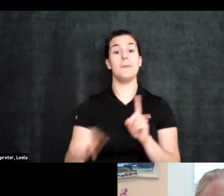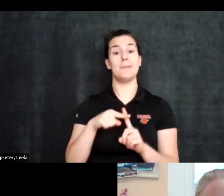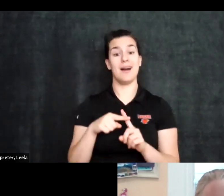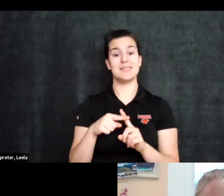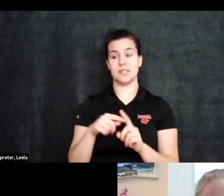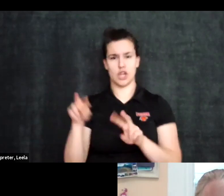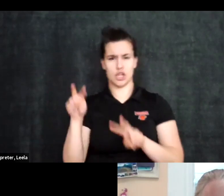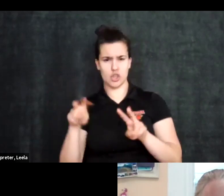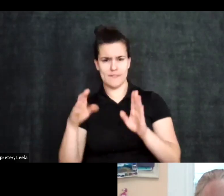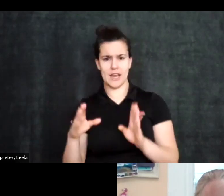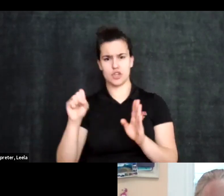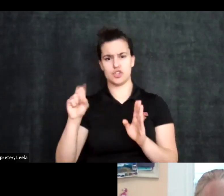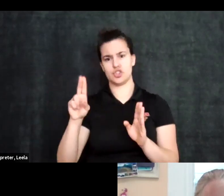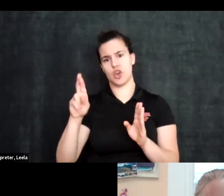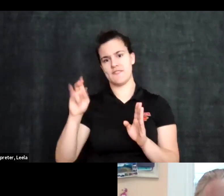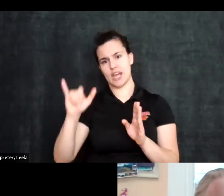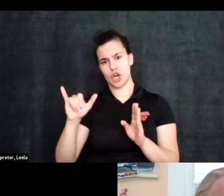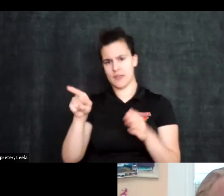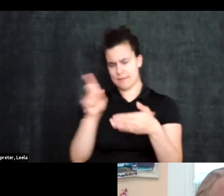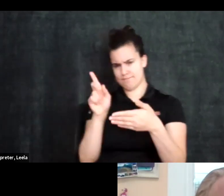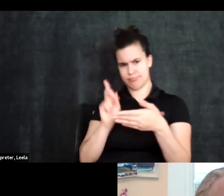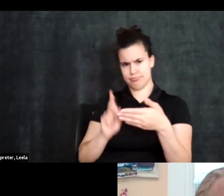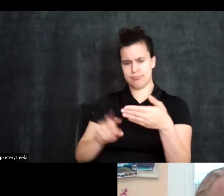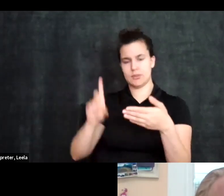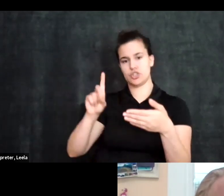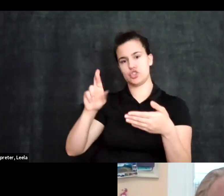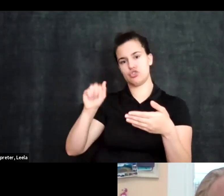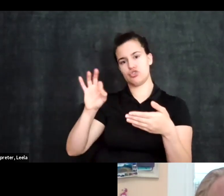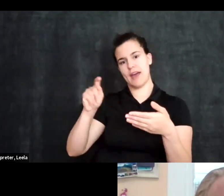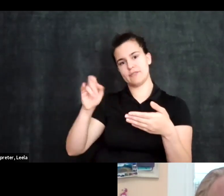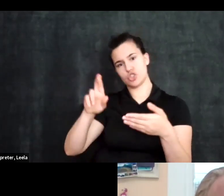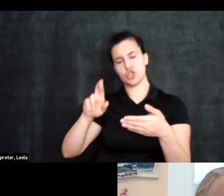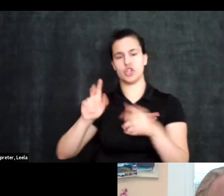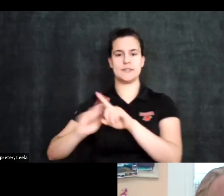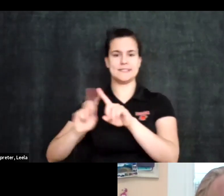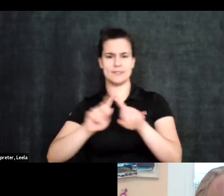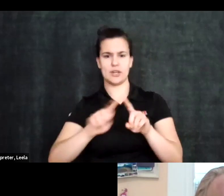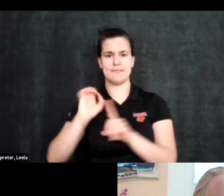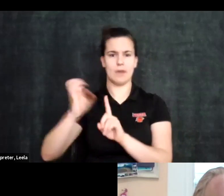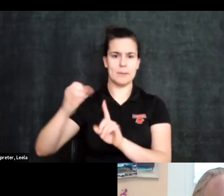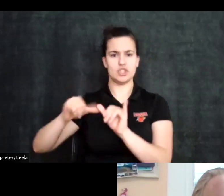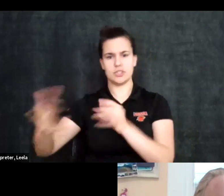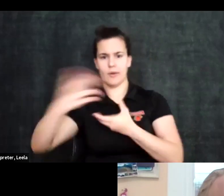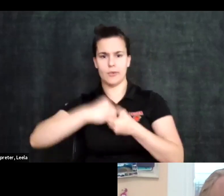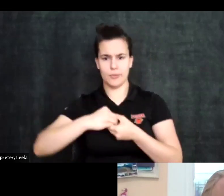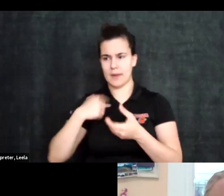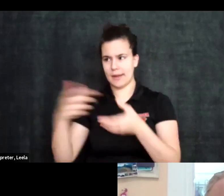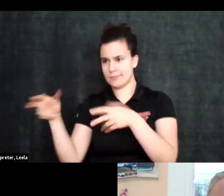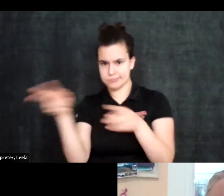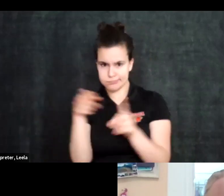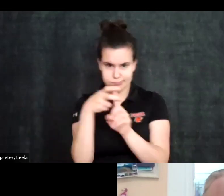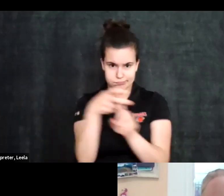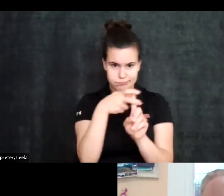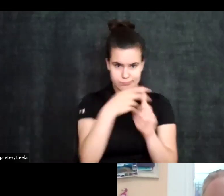surveyors, drafters, and environmental specialists to work on all these projects. During a daily routine, I may